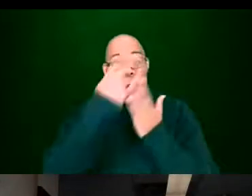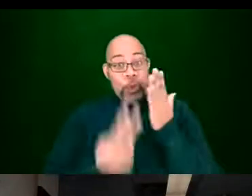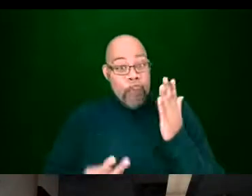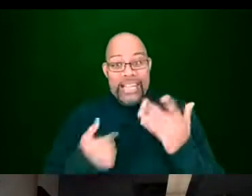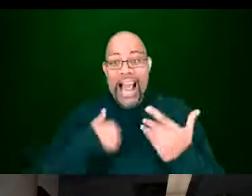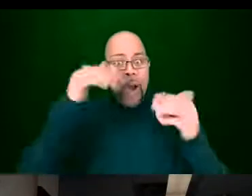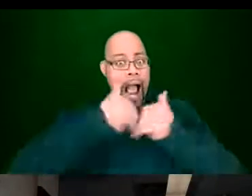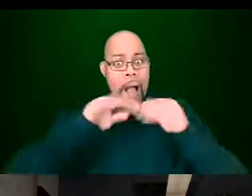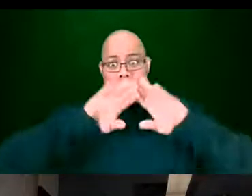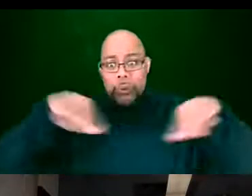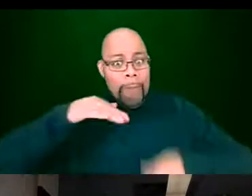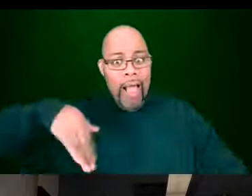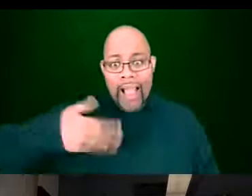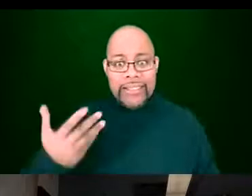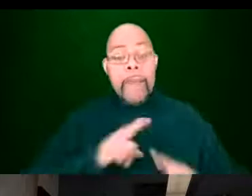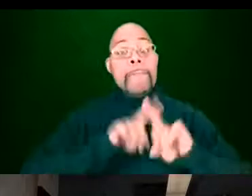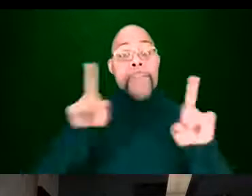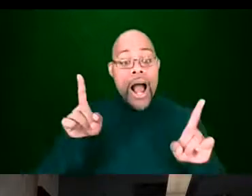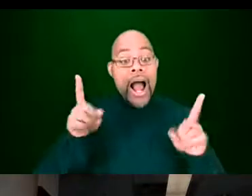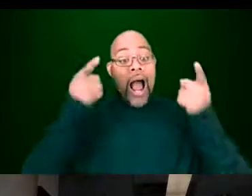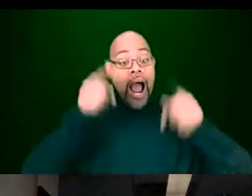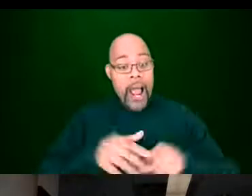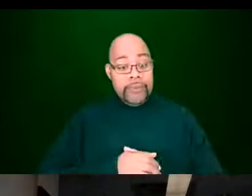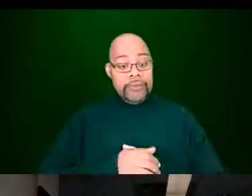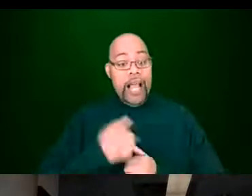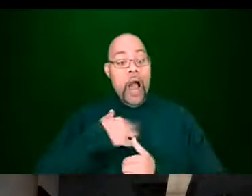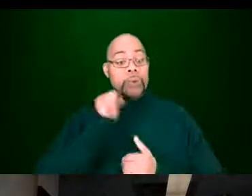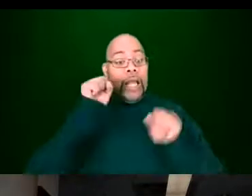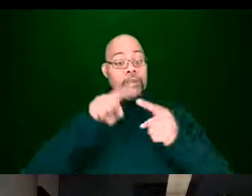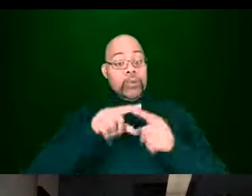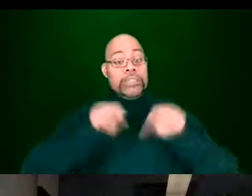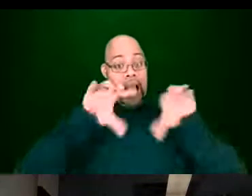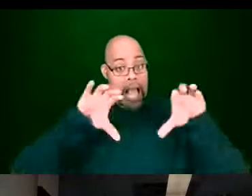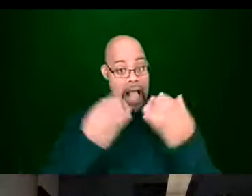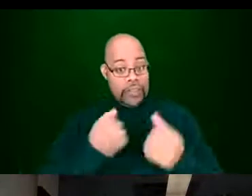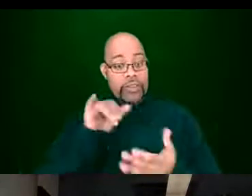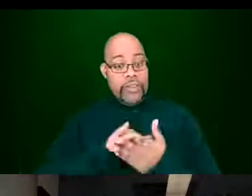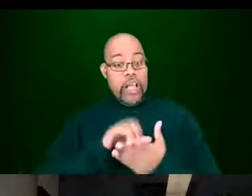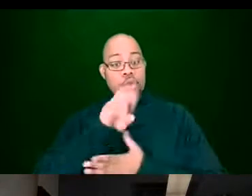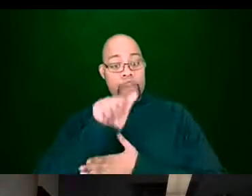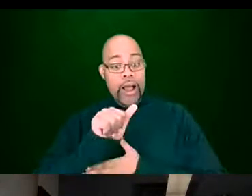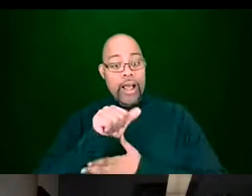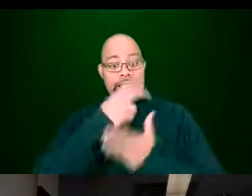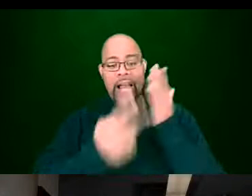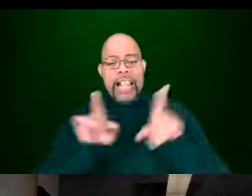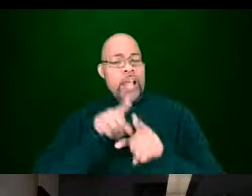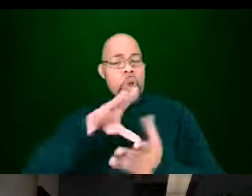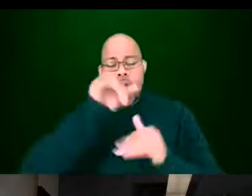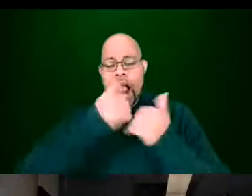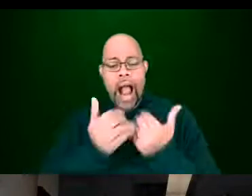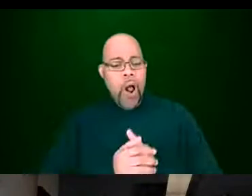quite know how to swim yet. But it turns out that I was able to take a class. So a scuba diver is just like you learn how